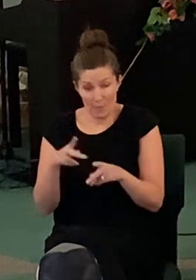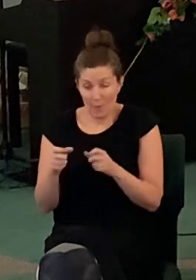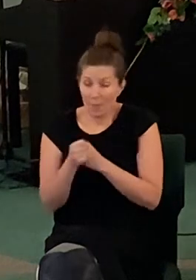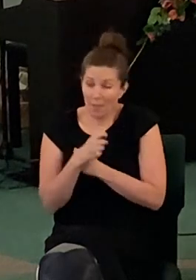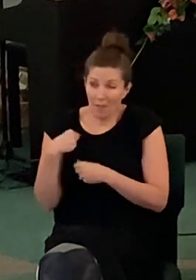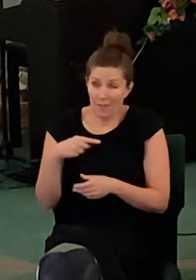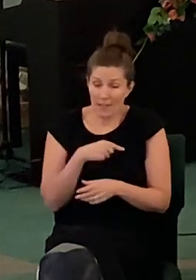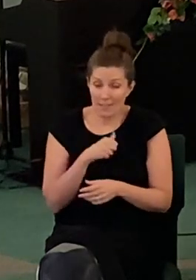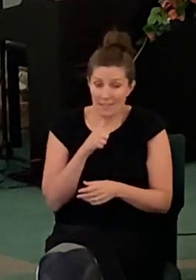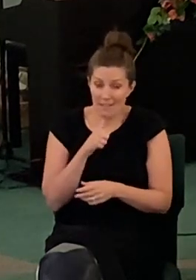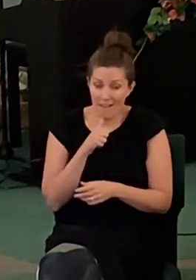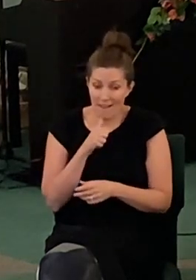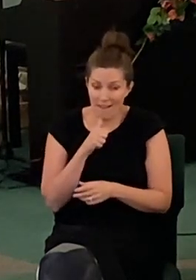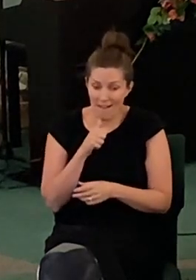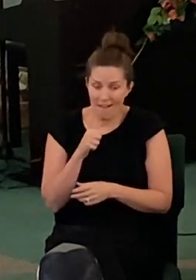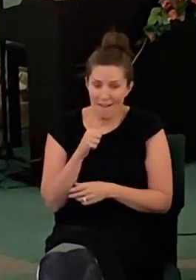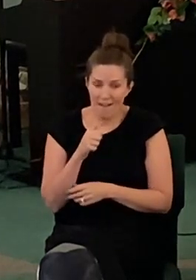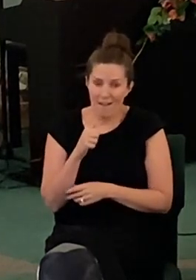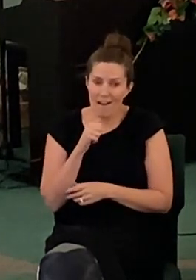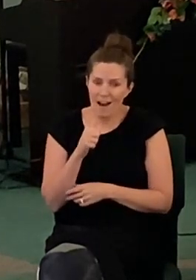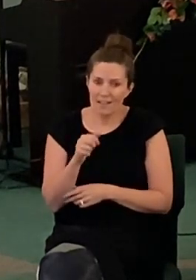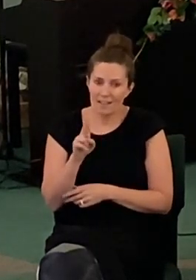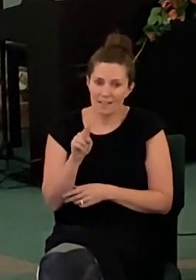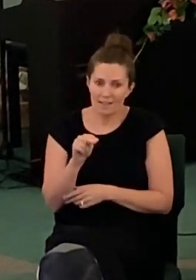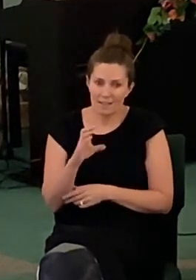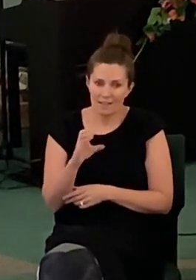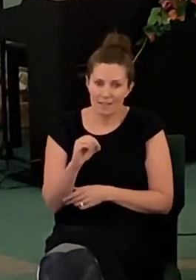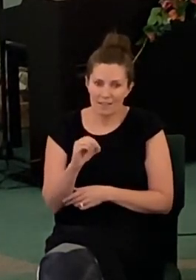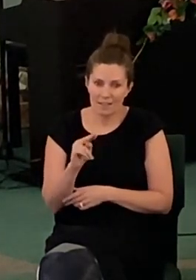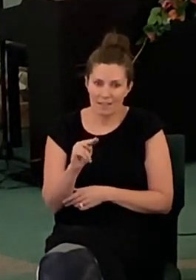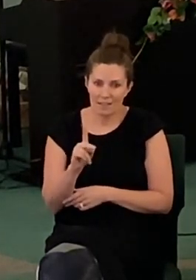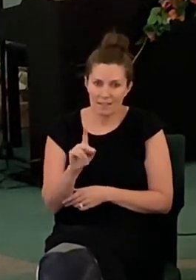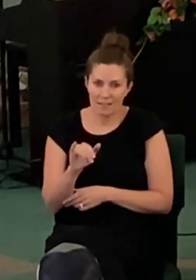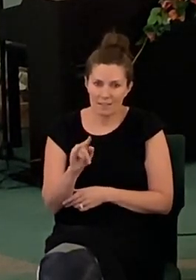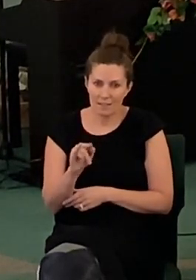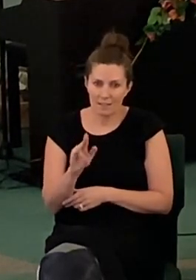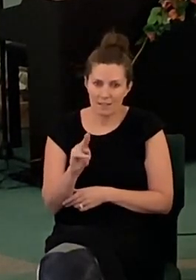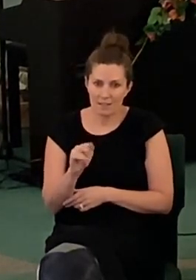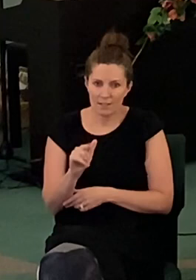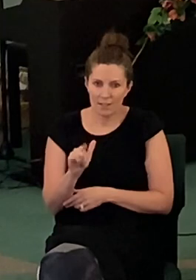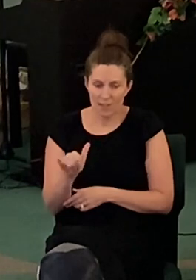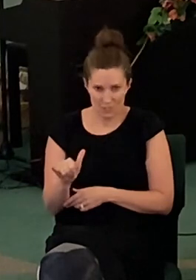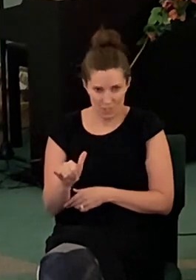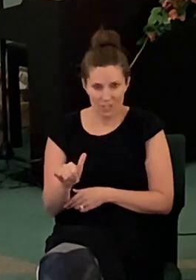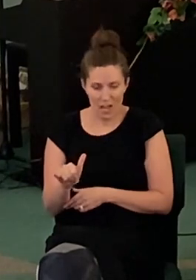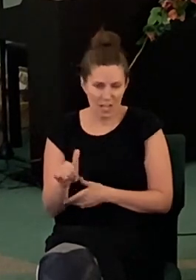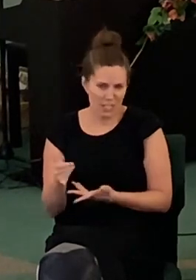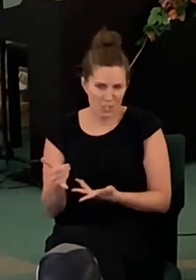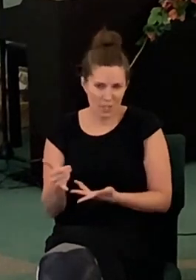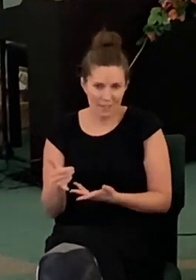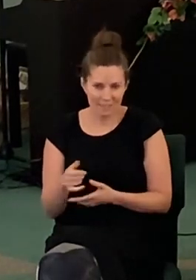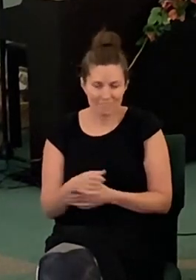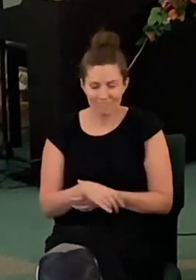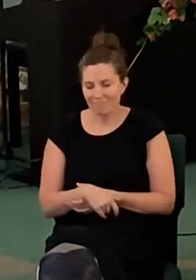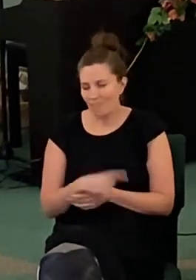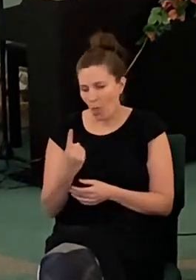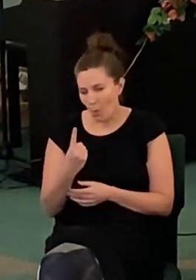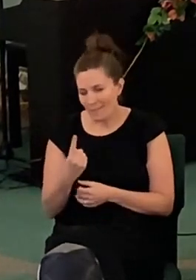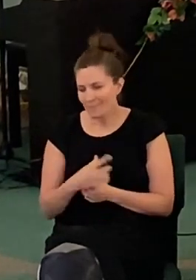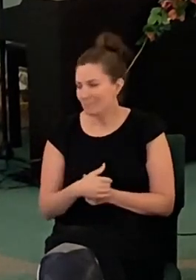unconditionally. While those are descriptions of a physical family that most of us hopefully have enjoyed and been part